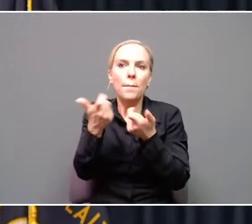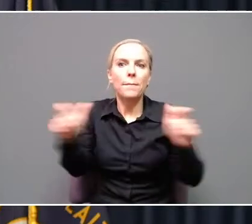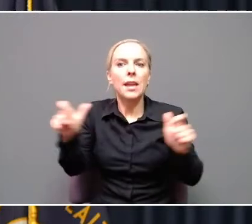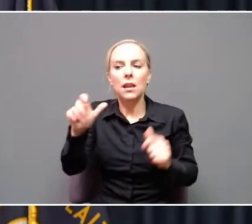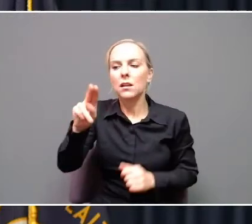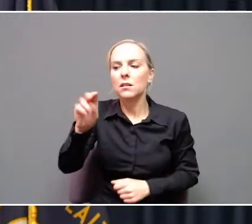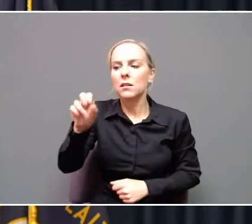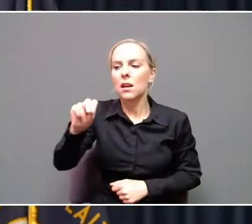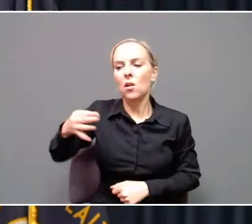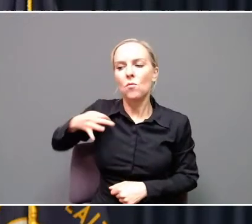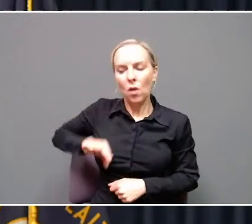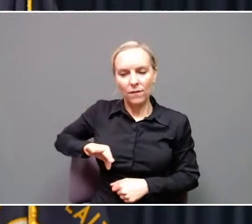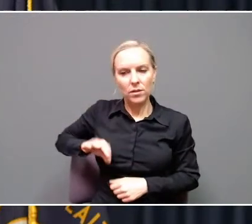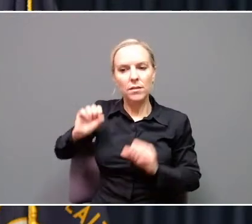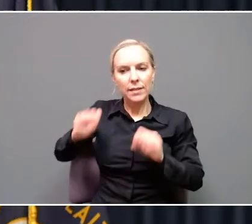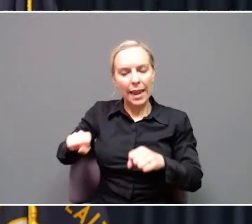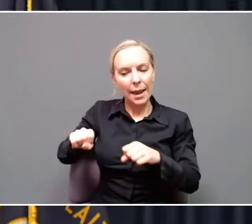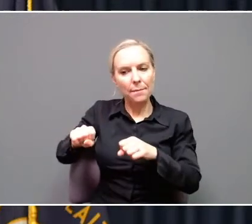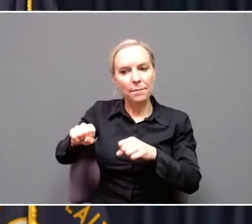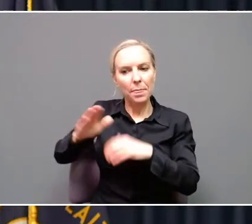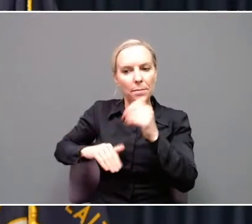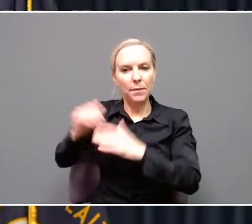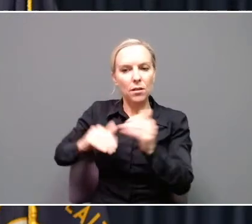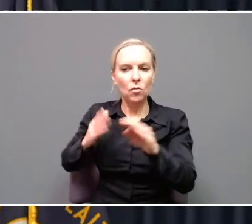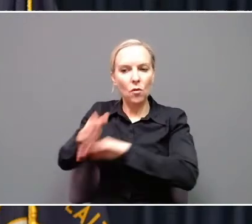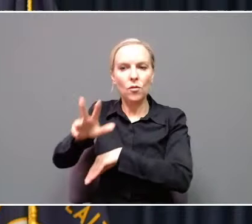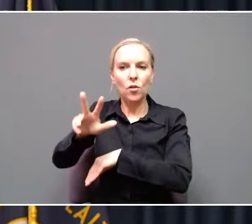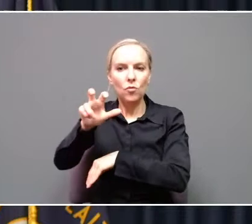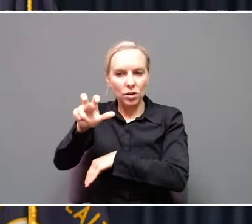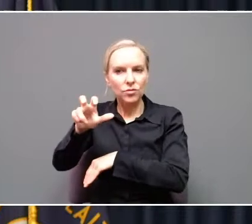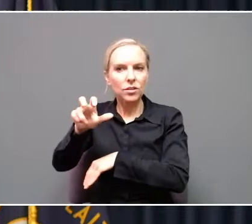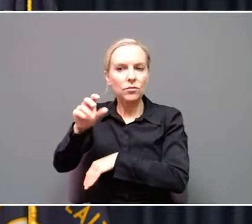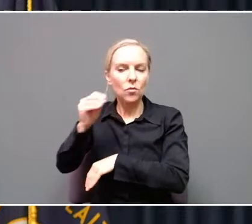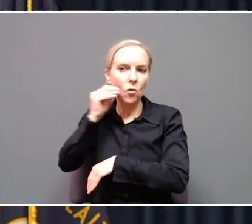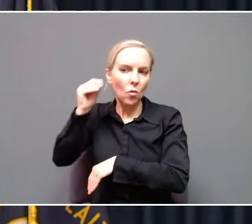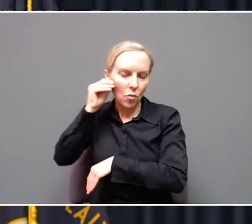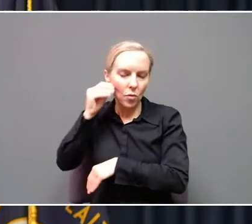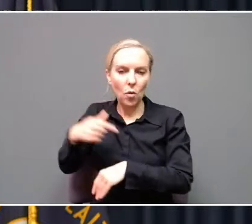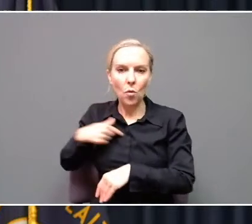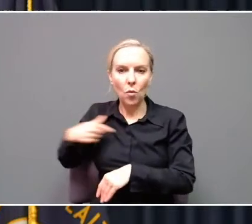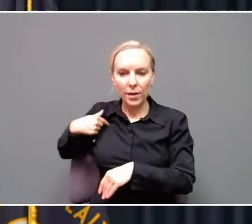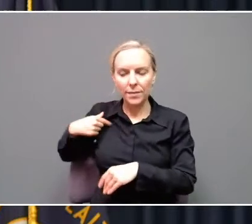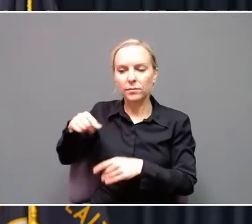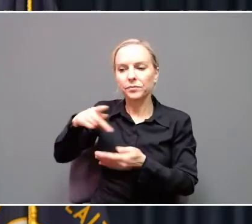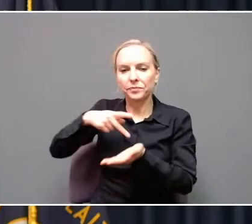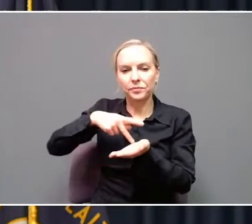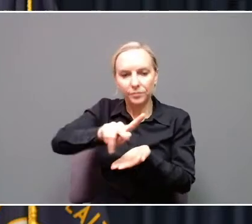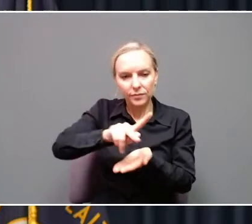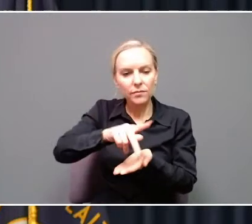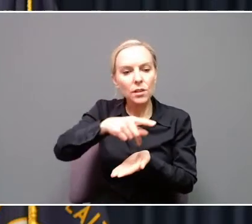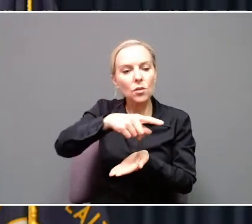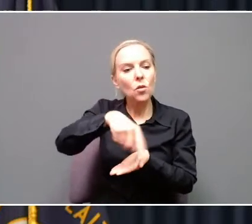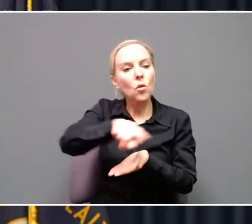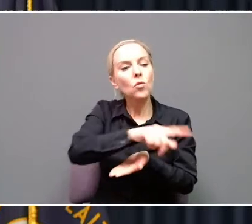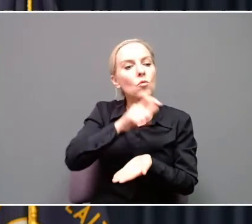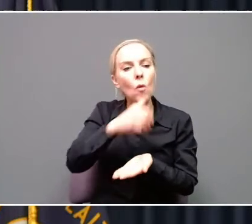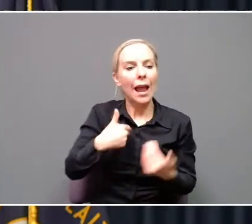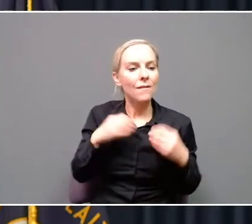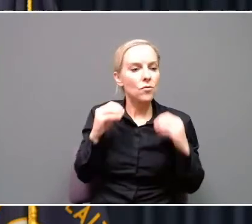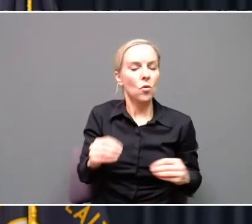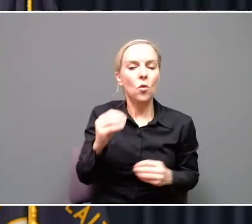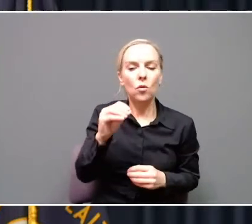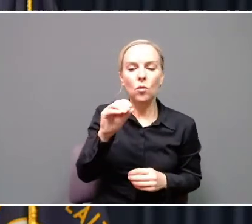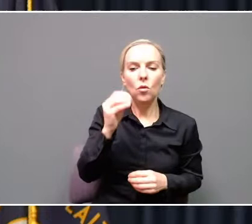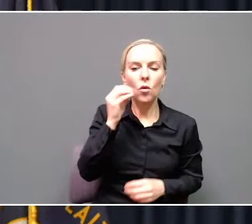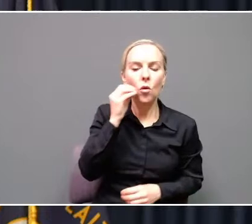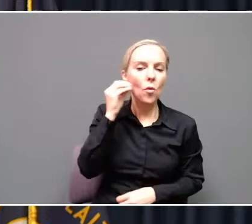over the next year and a half. We sent payments to every insured and uninsured homeowner and renter that had